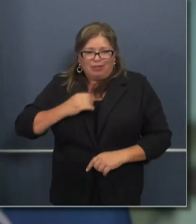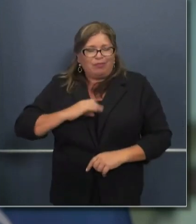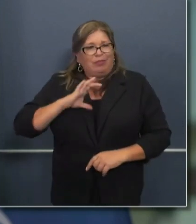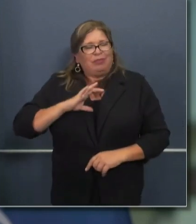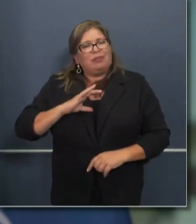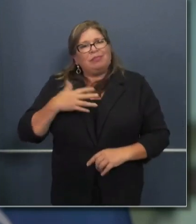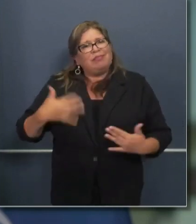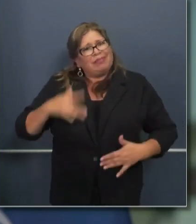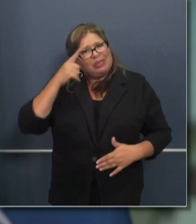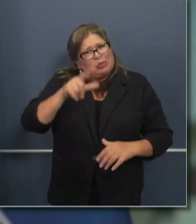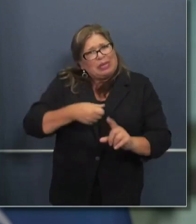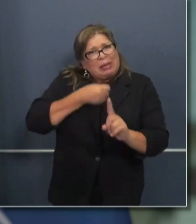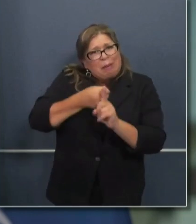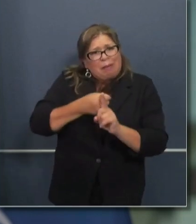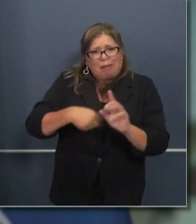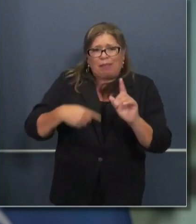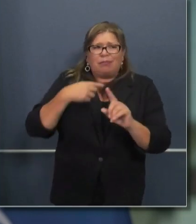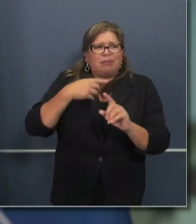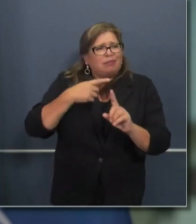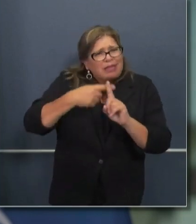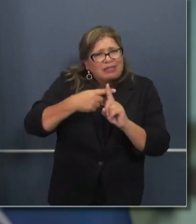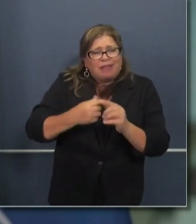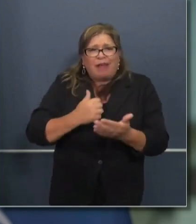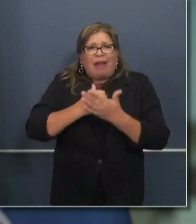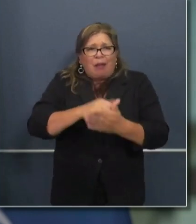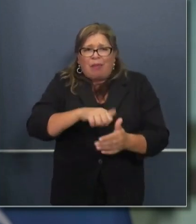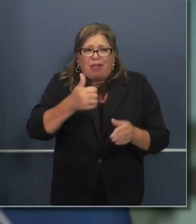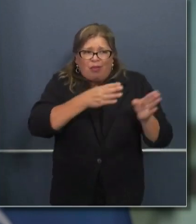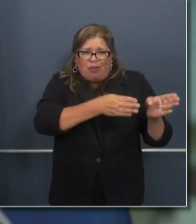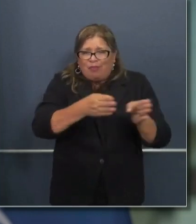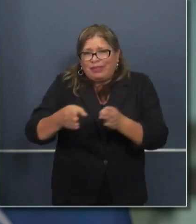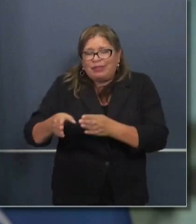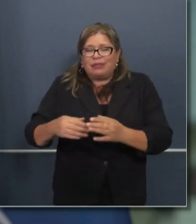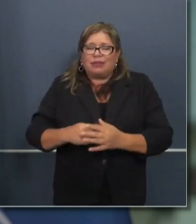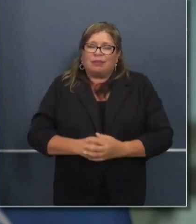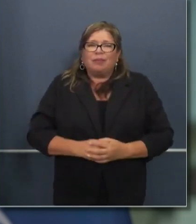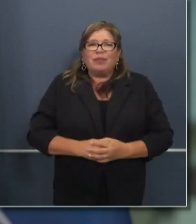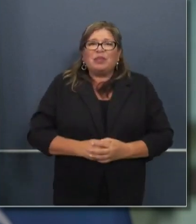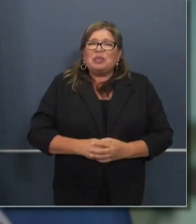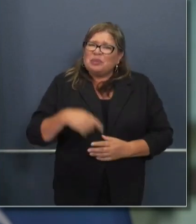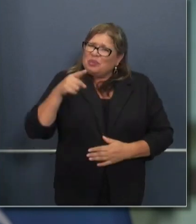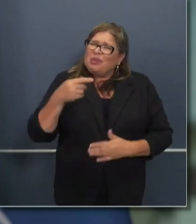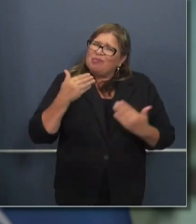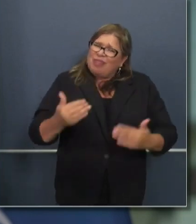people's lives, and in turn make a difference in your own life by checking out those volunteering opportunities.